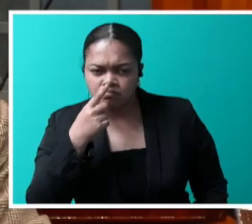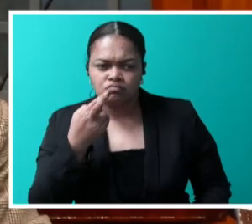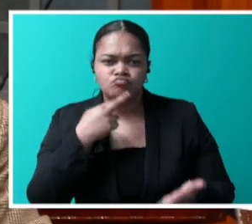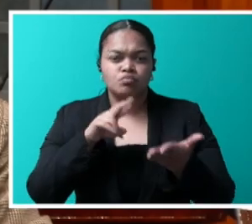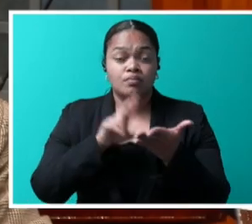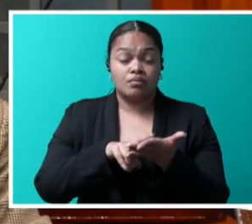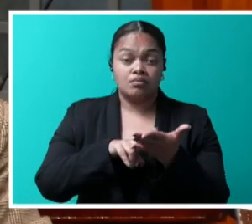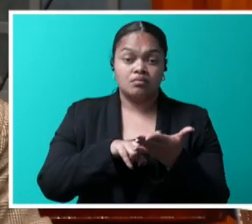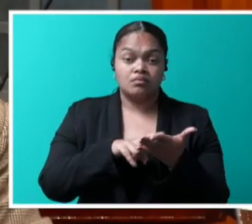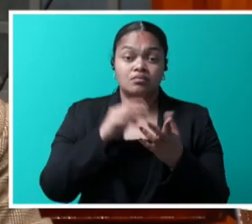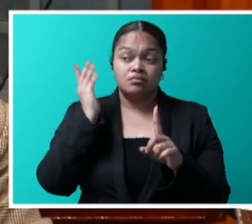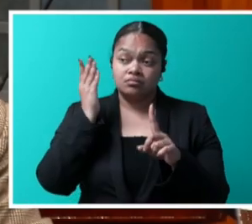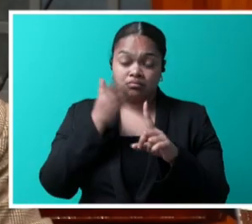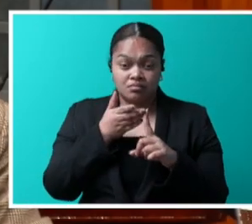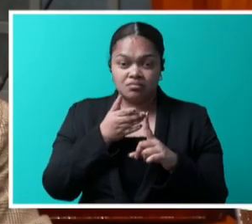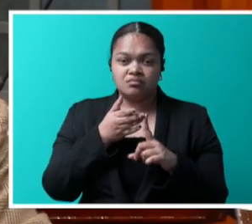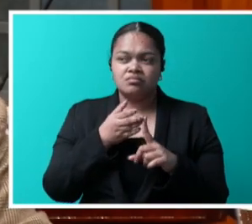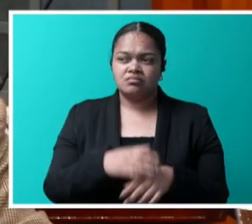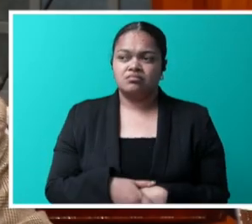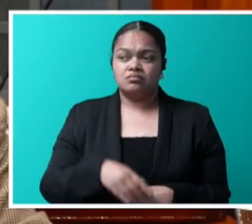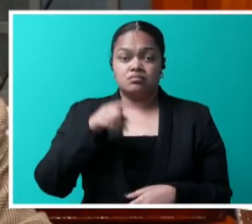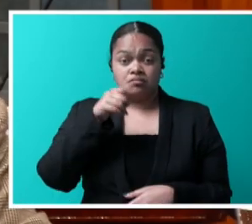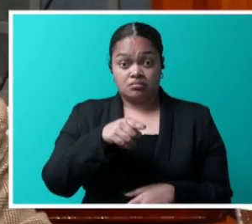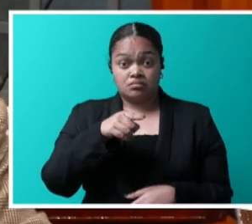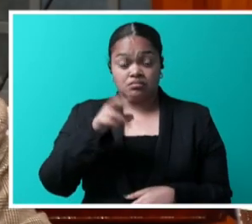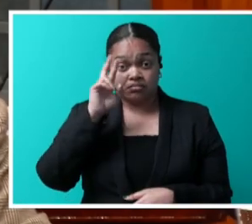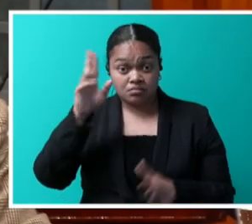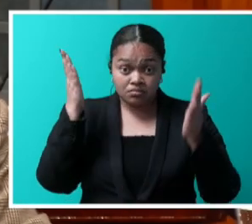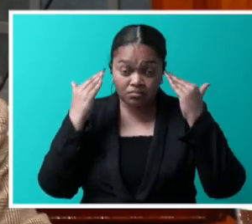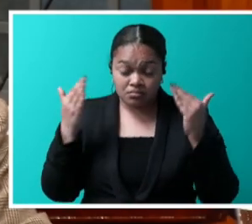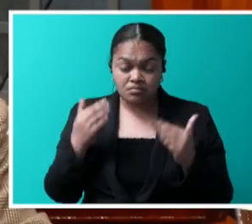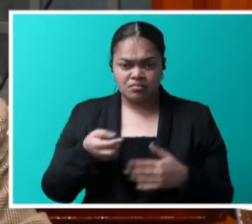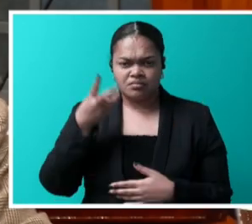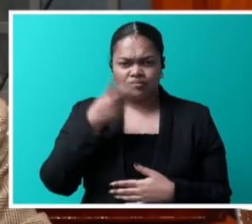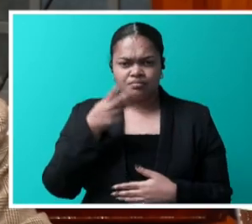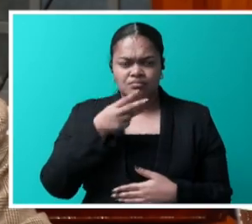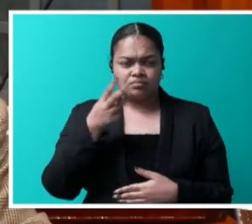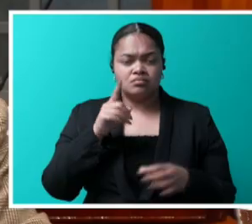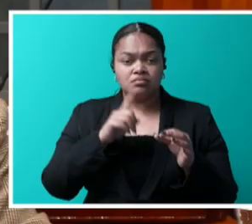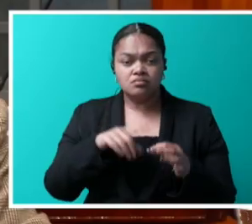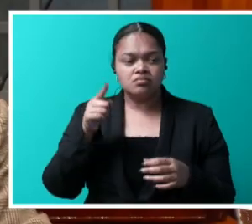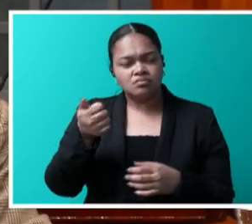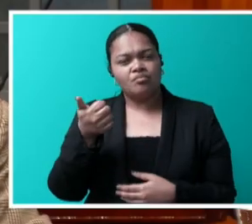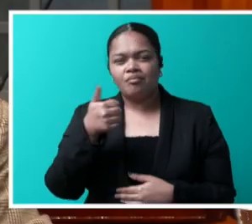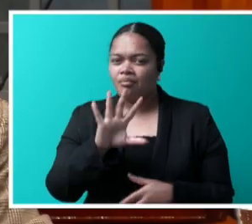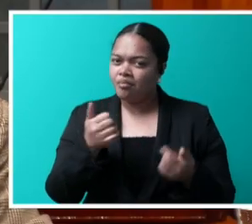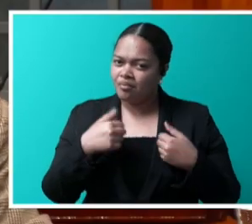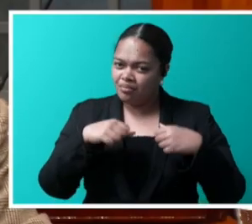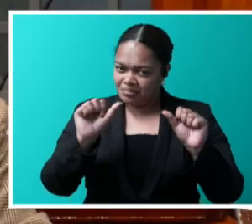the targets were locked on. In fact, Mr. Speaker, 13 boreholes have already been successfully